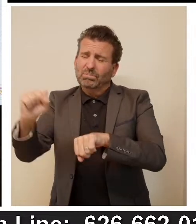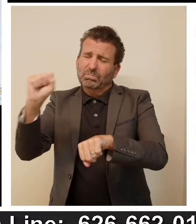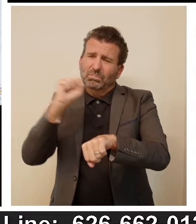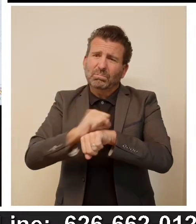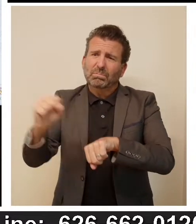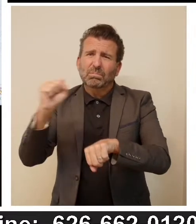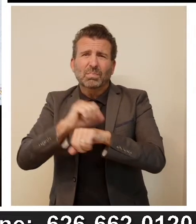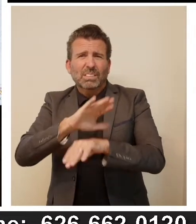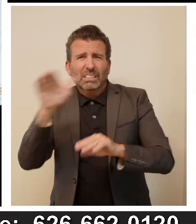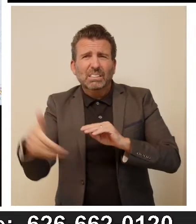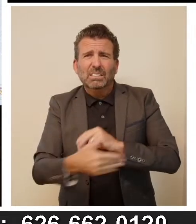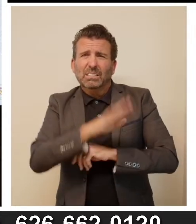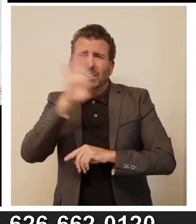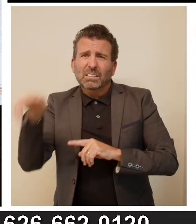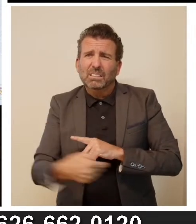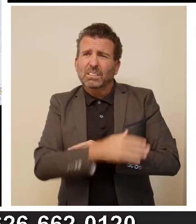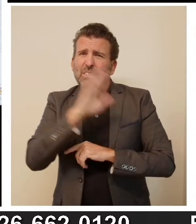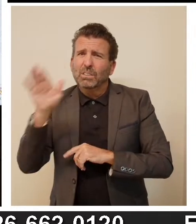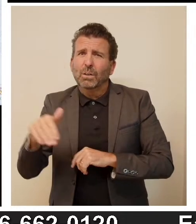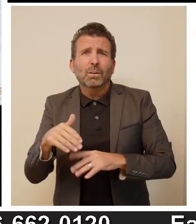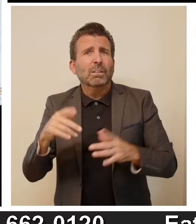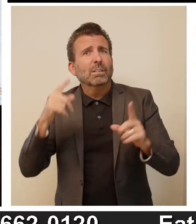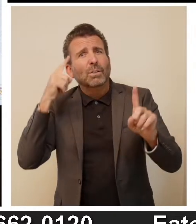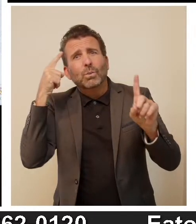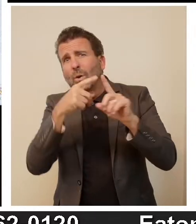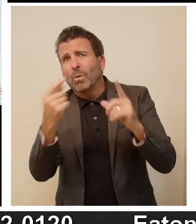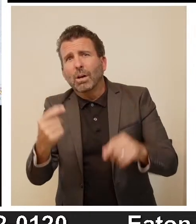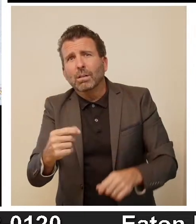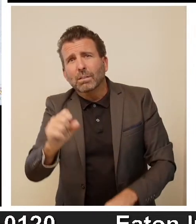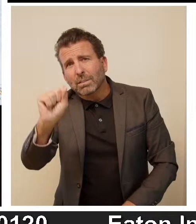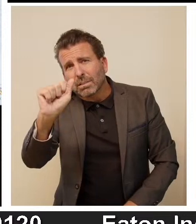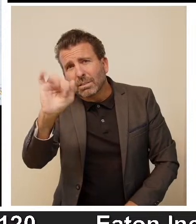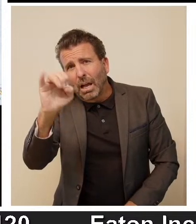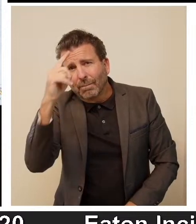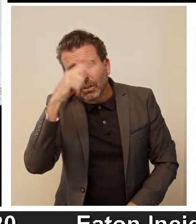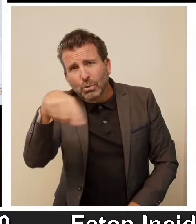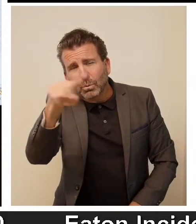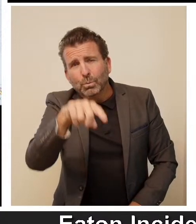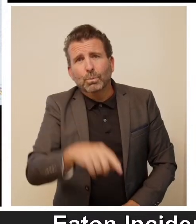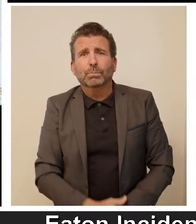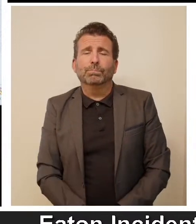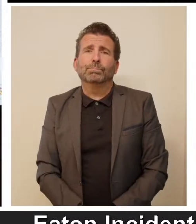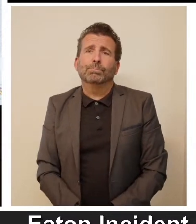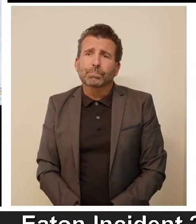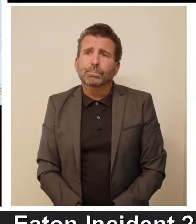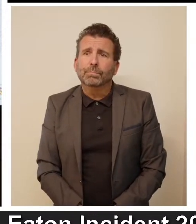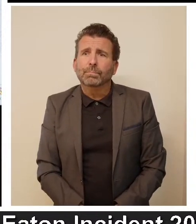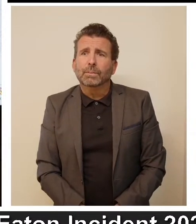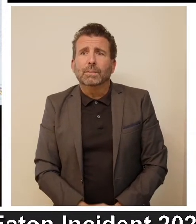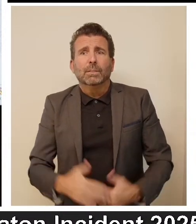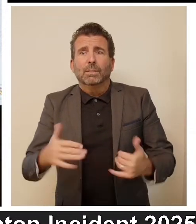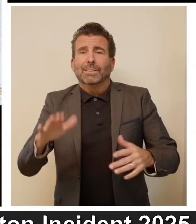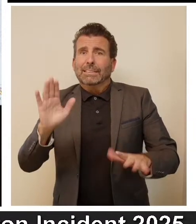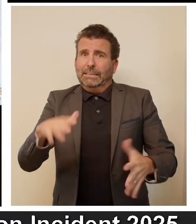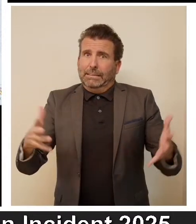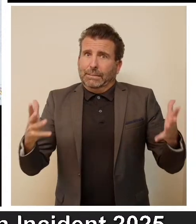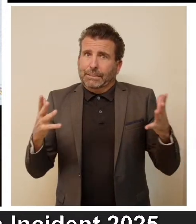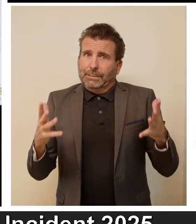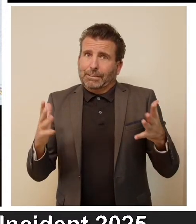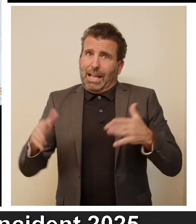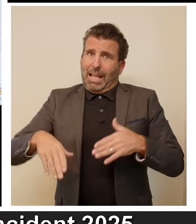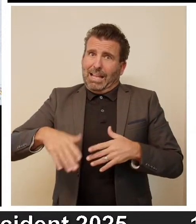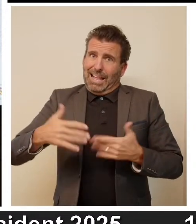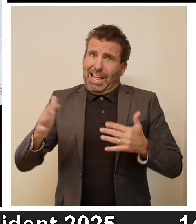keep our communities safe. High winds are expected in portions of Kern, Los Angeles, Orange, Riverside,